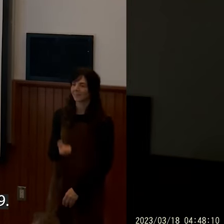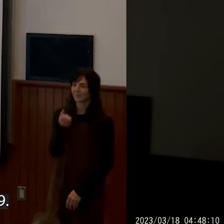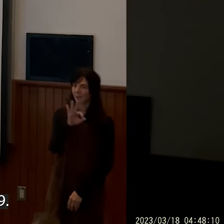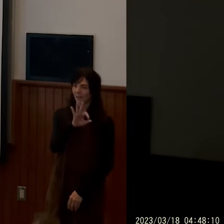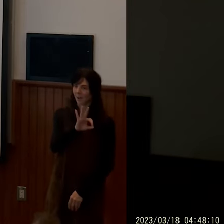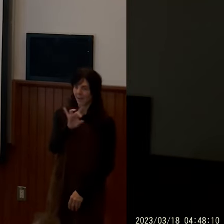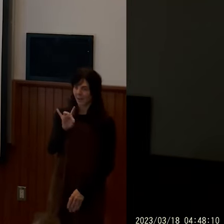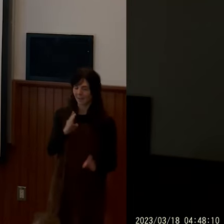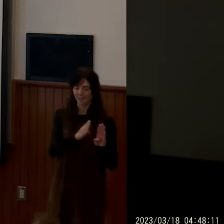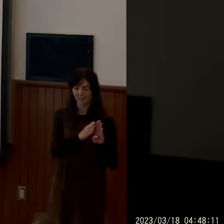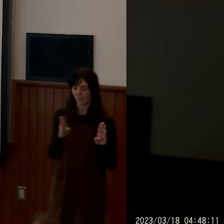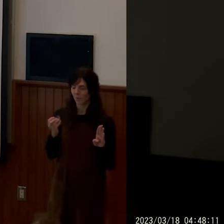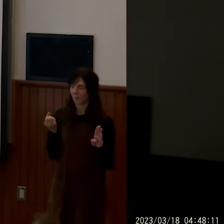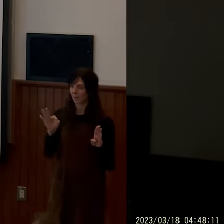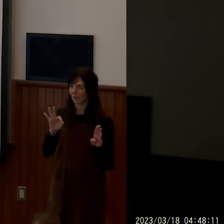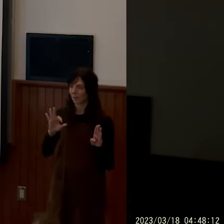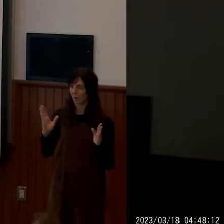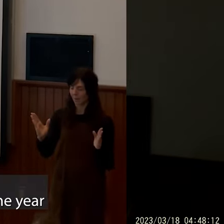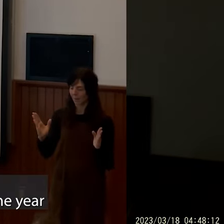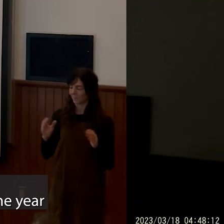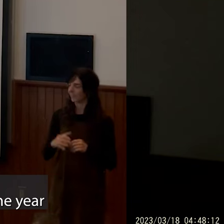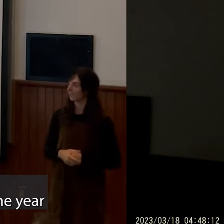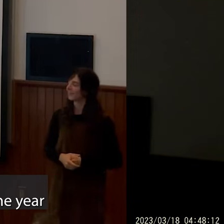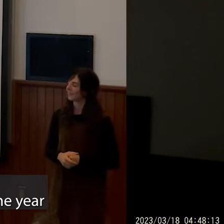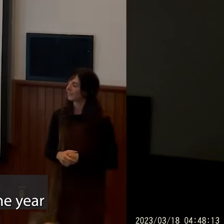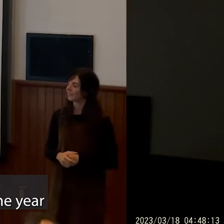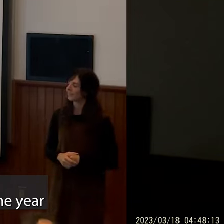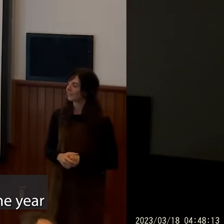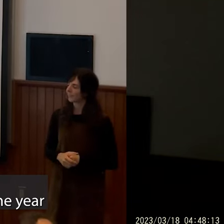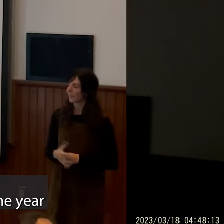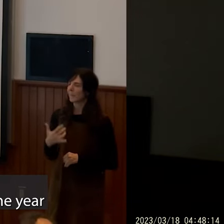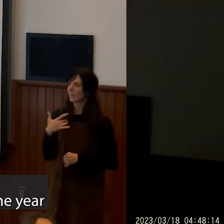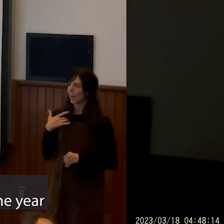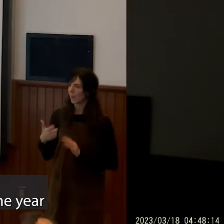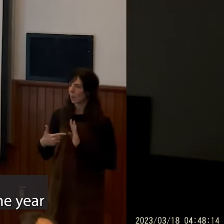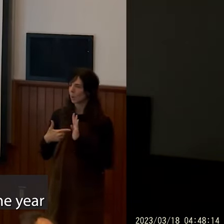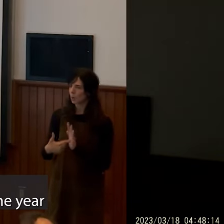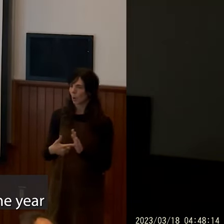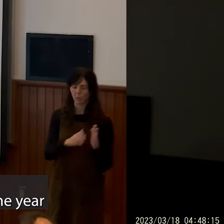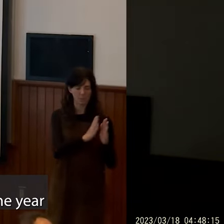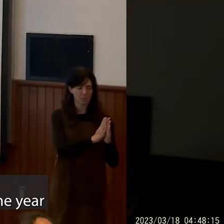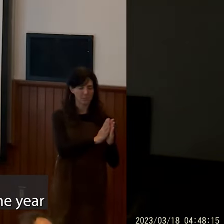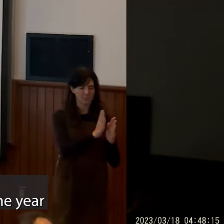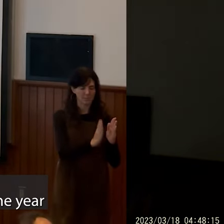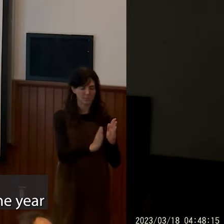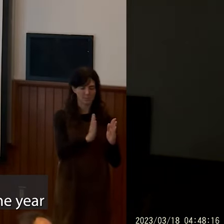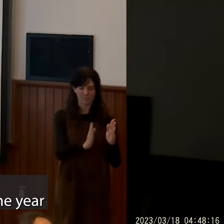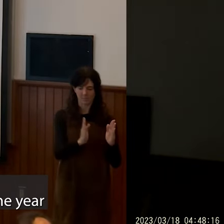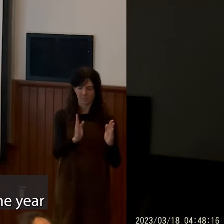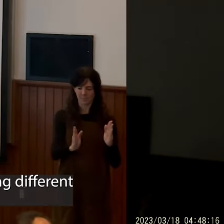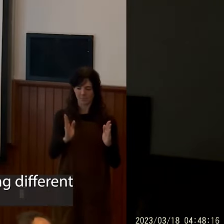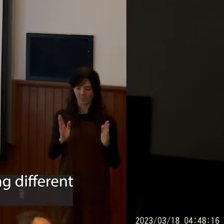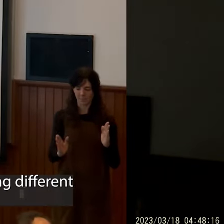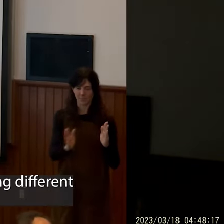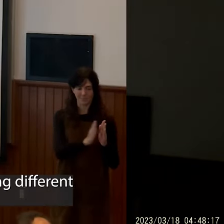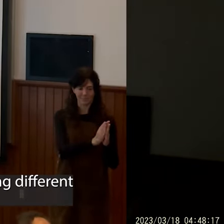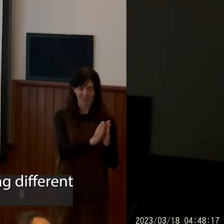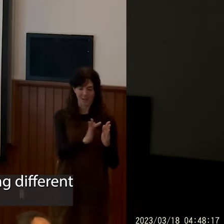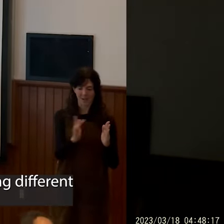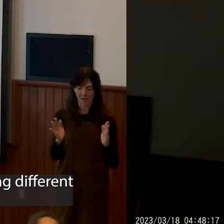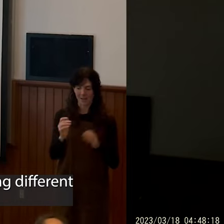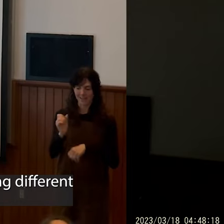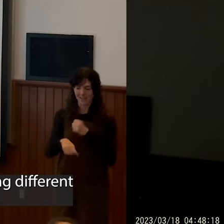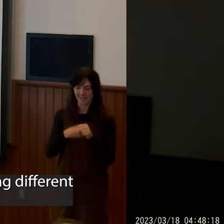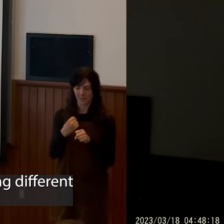to 1999. It is actually presented more like an episodic form, because every time I can, throughout the year, I can